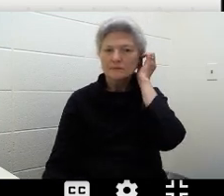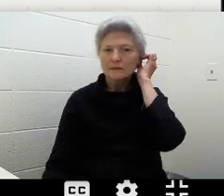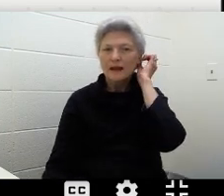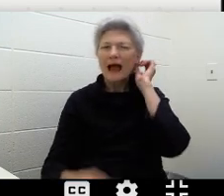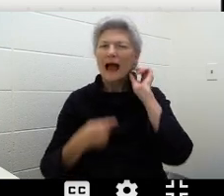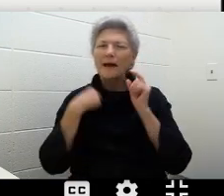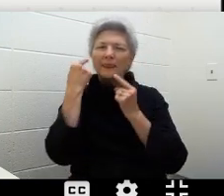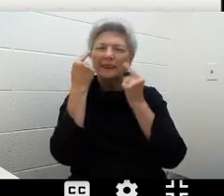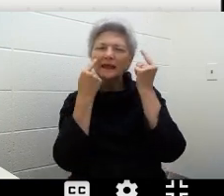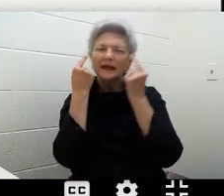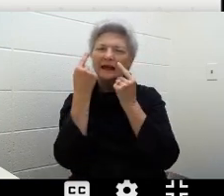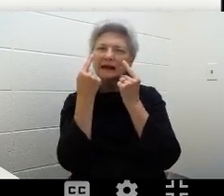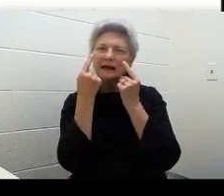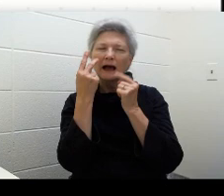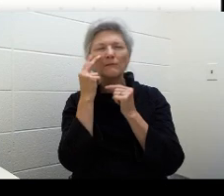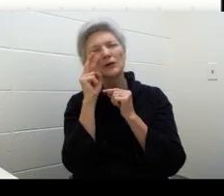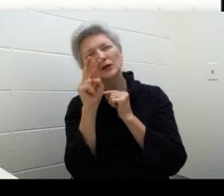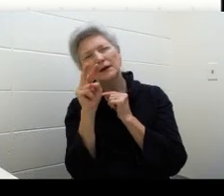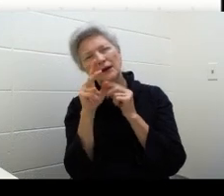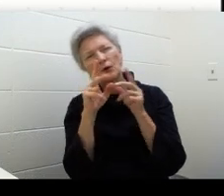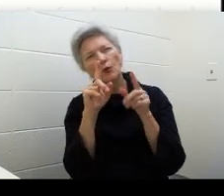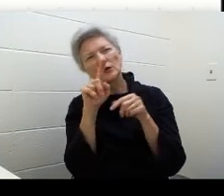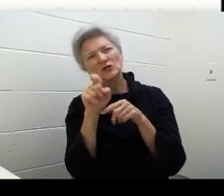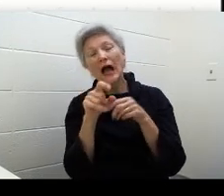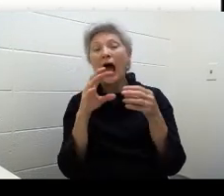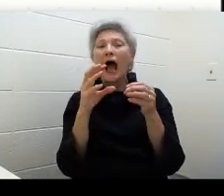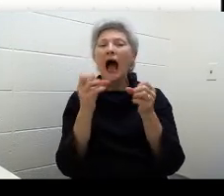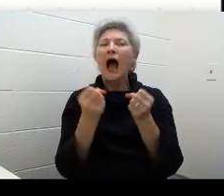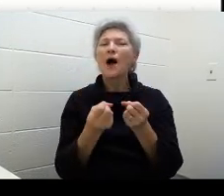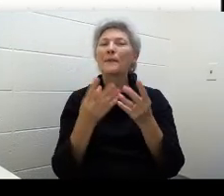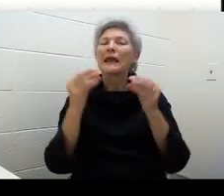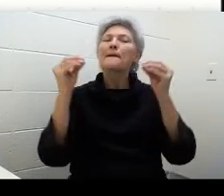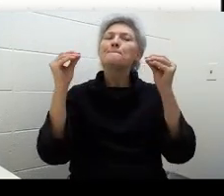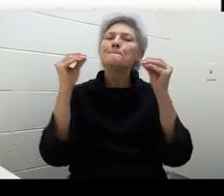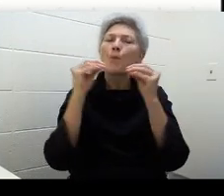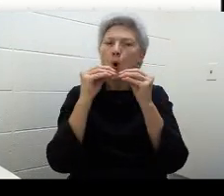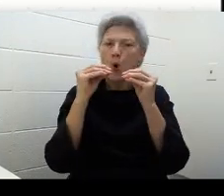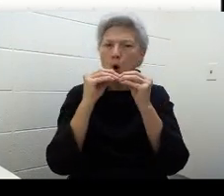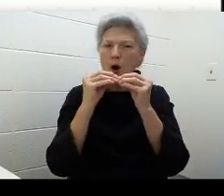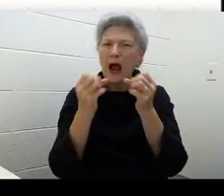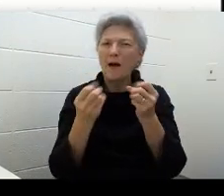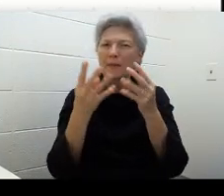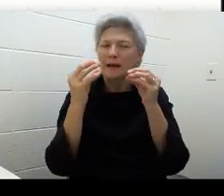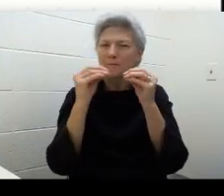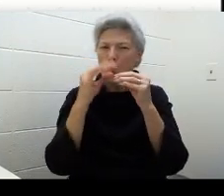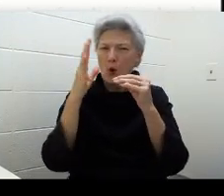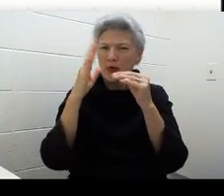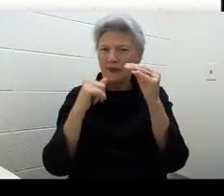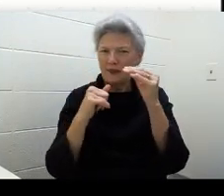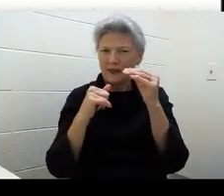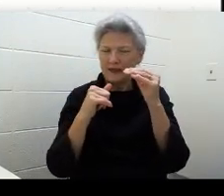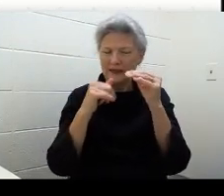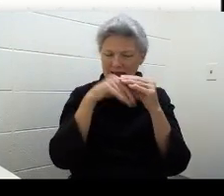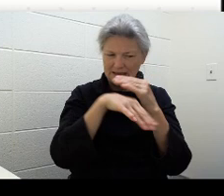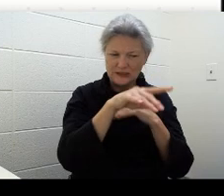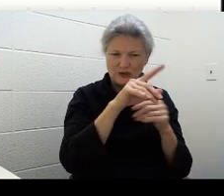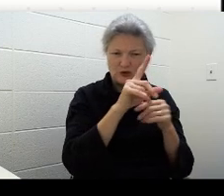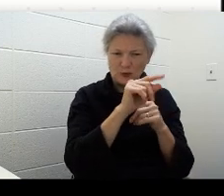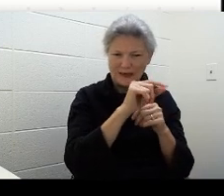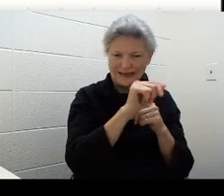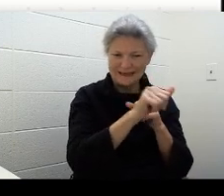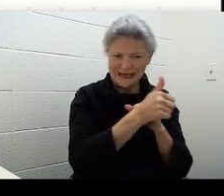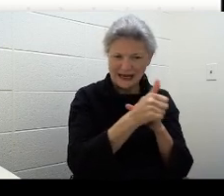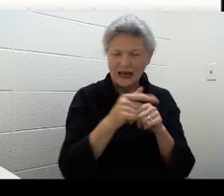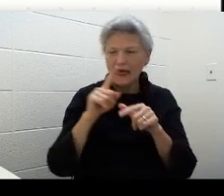So I'm looking at my question, it's asking me how many more bald eagles were counted in 2010 than in 2009. So I'm thinking